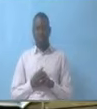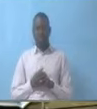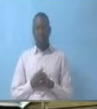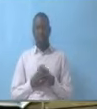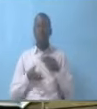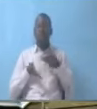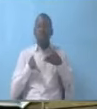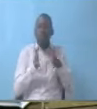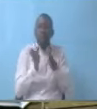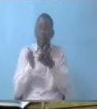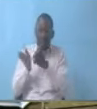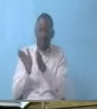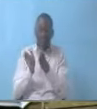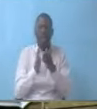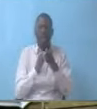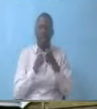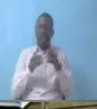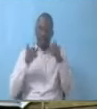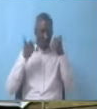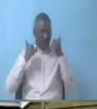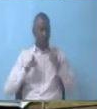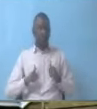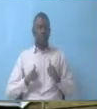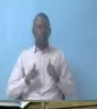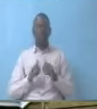nature and extent